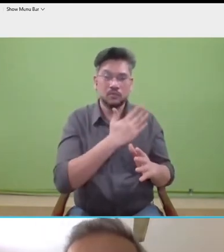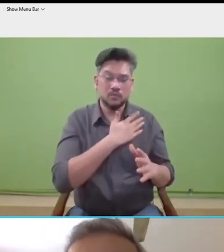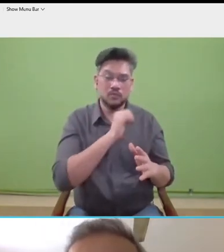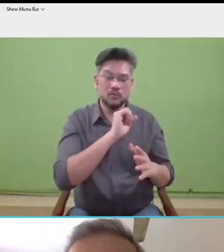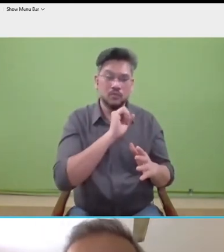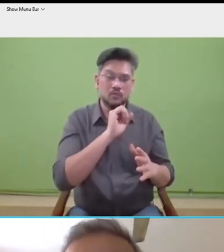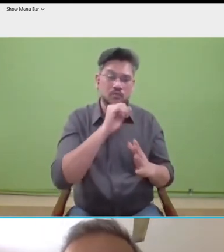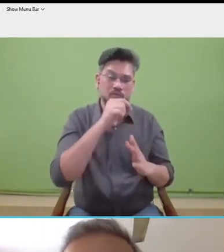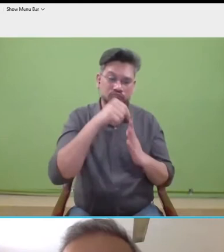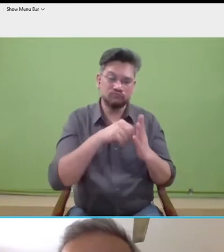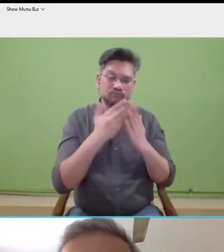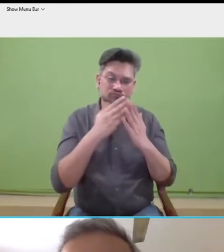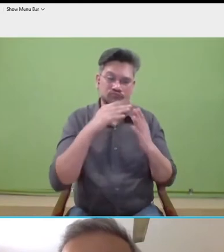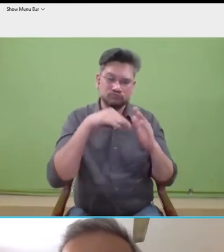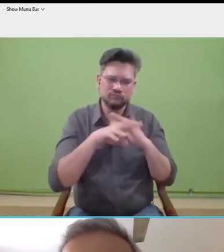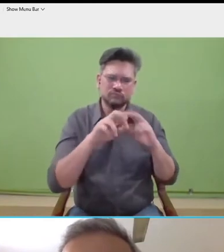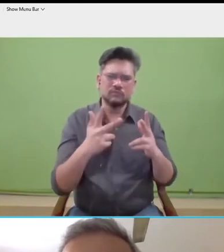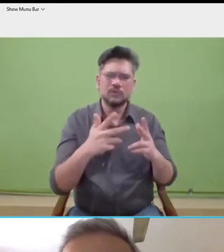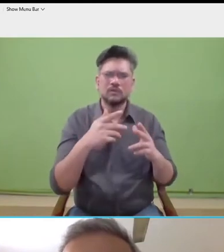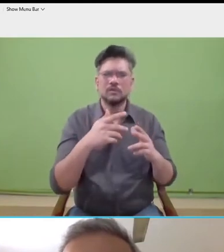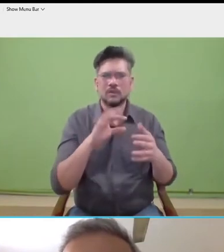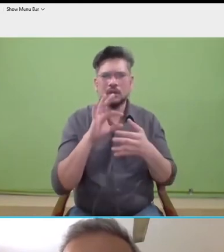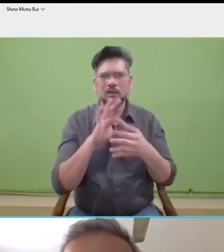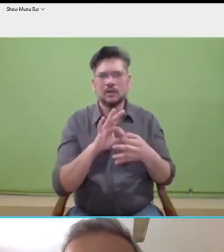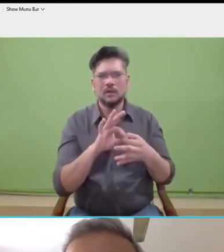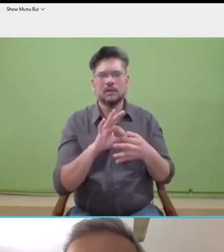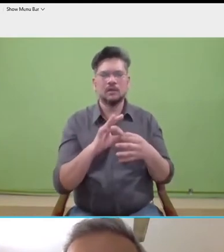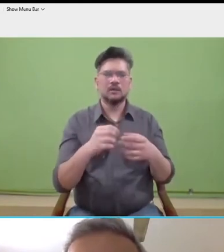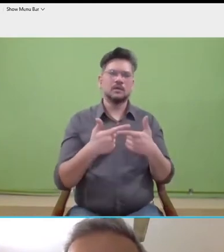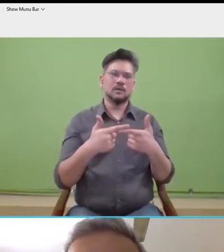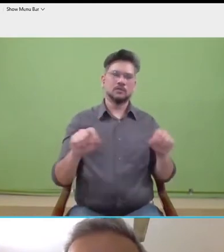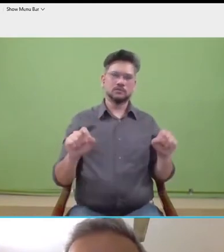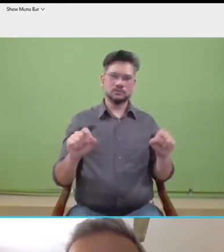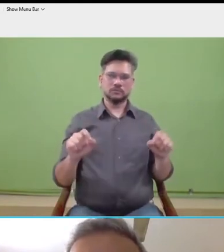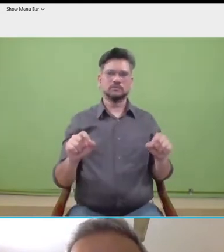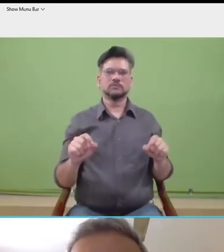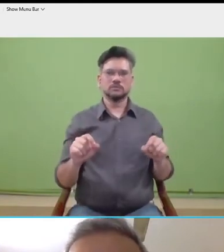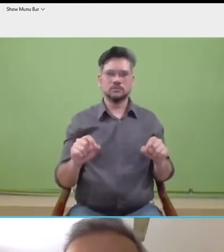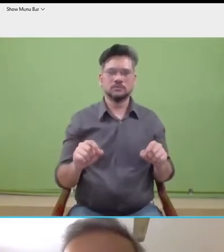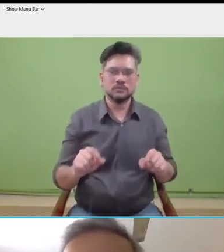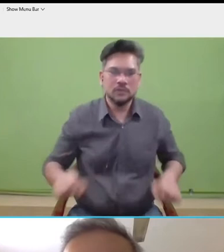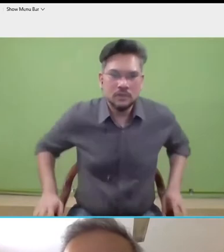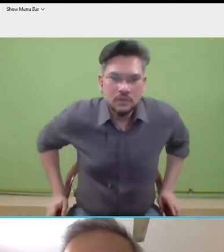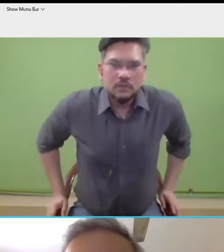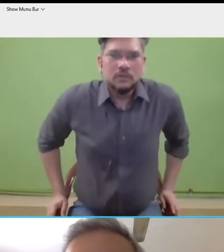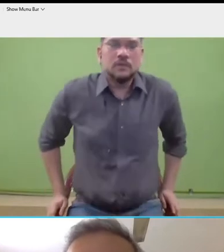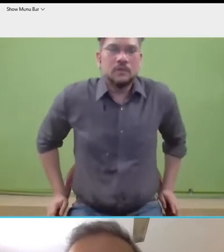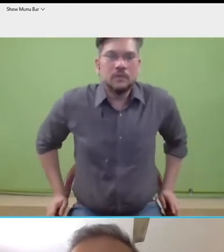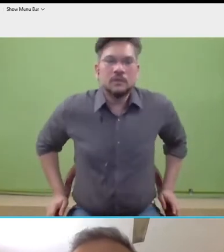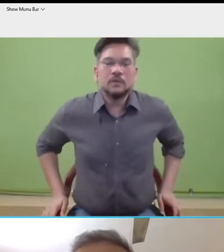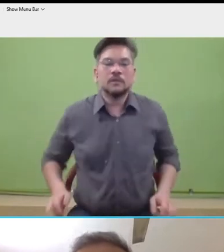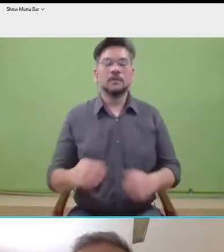so for example i can my mother tongue is bangla or bengali